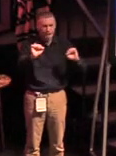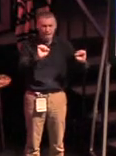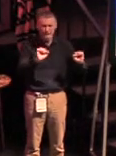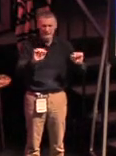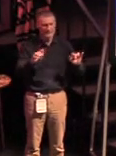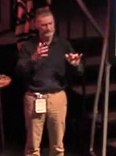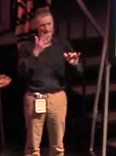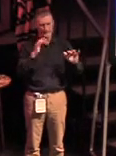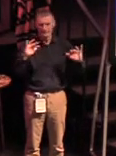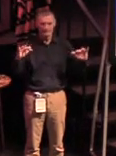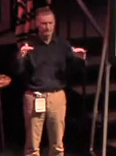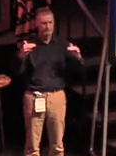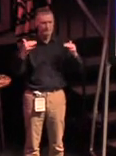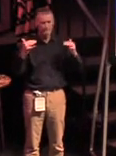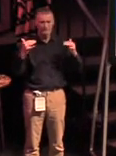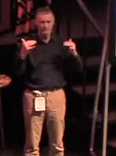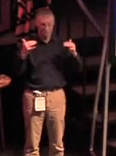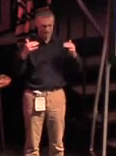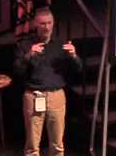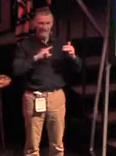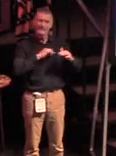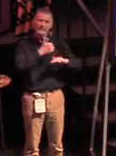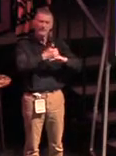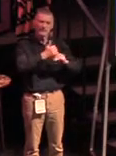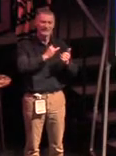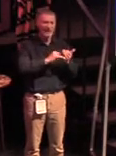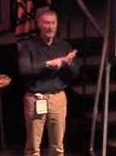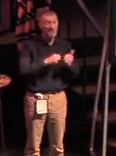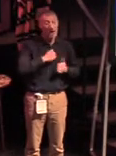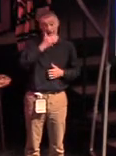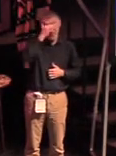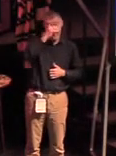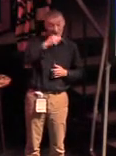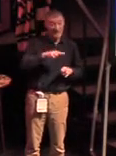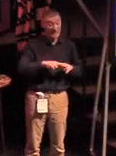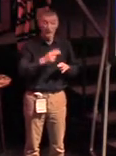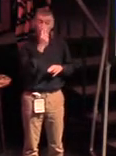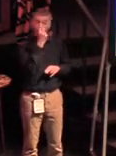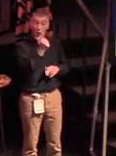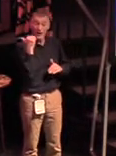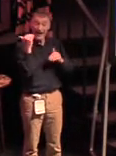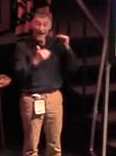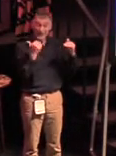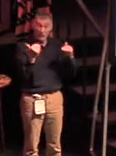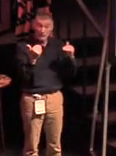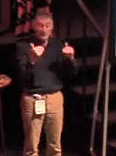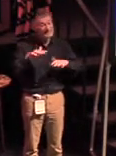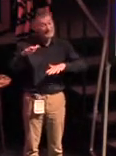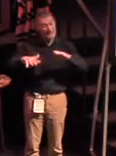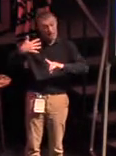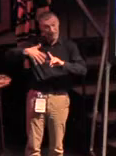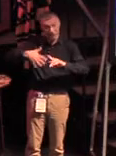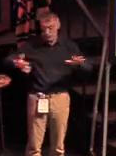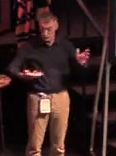is. And so when I set up Sour Lemons, it was with the hypothesis, if I gave young adults who came from similar backgrounds to